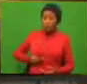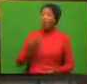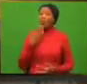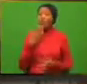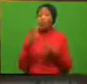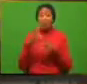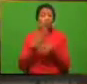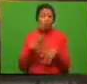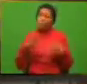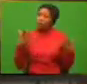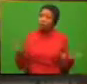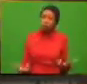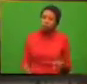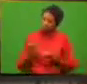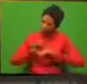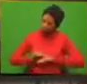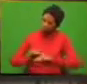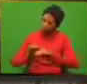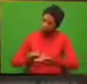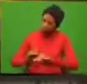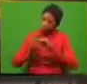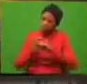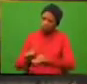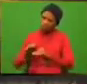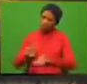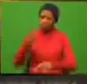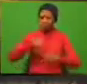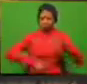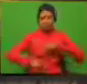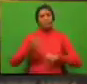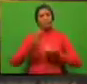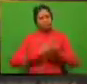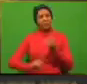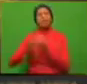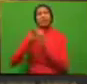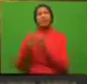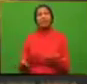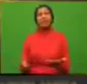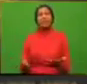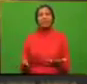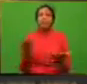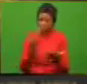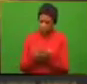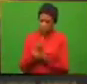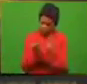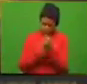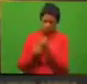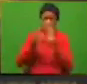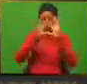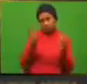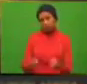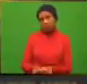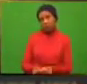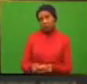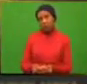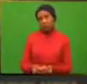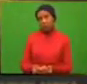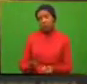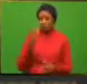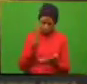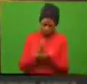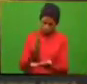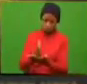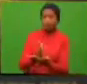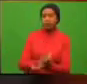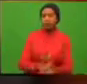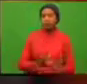no job and teach them to be disciplined. It will immediately turn things around. There is no question about